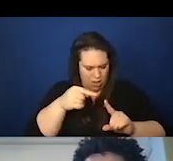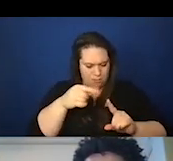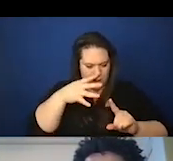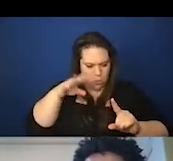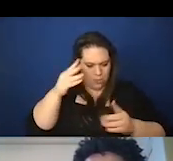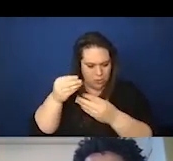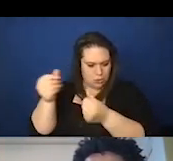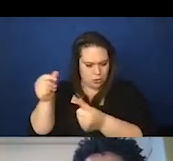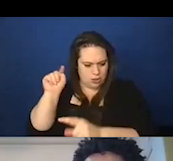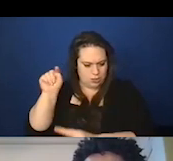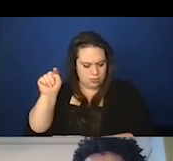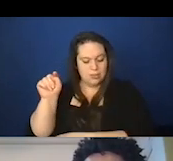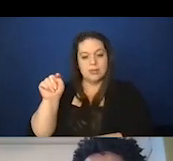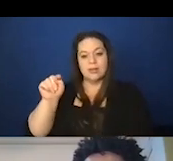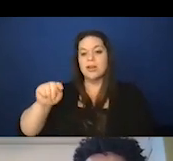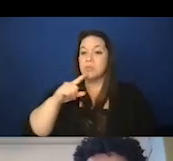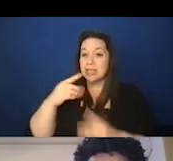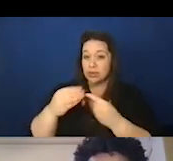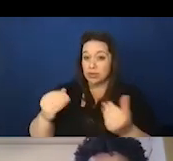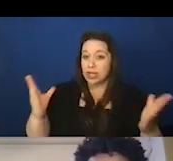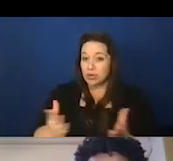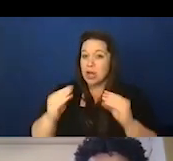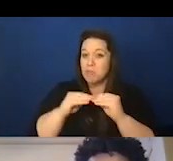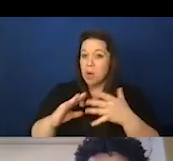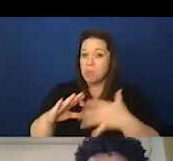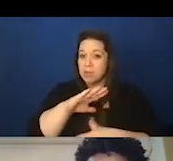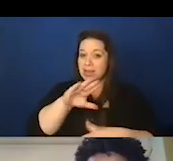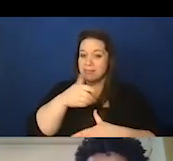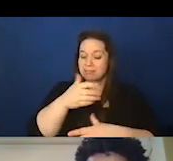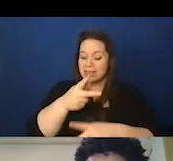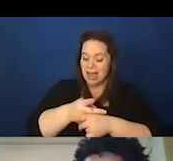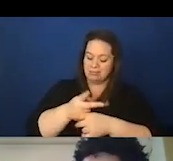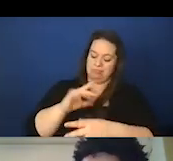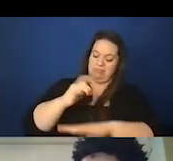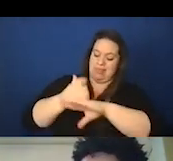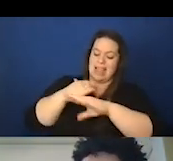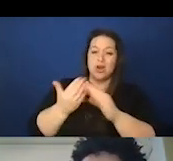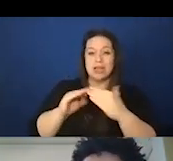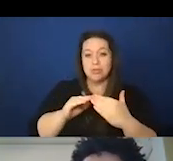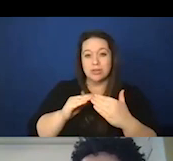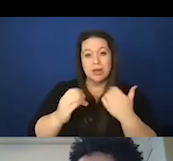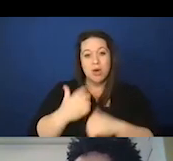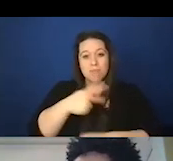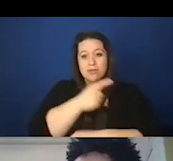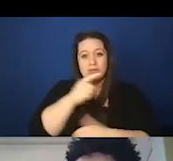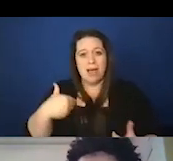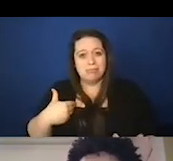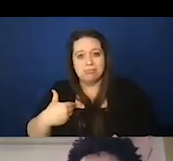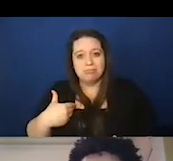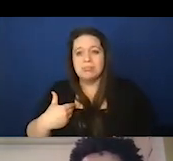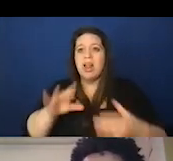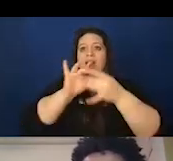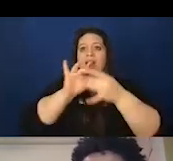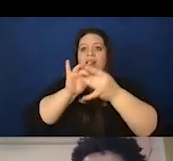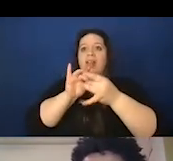really encouraging more primary care in our communities. Most patients don't have that. So they don't have that tie with someone they